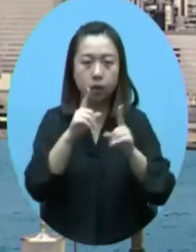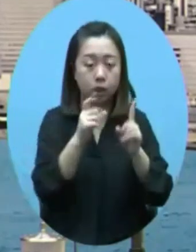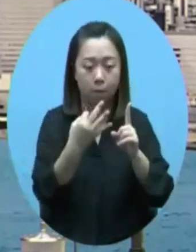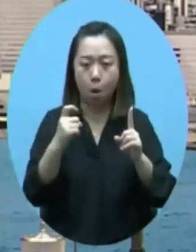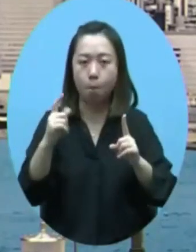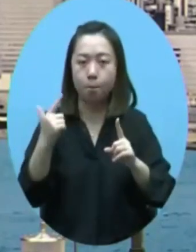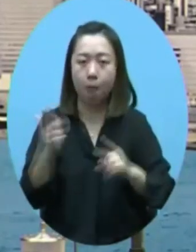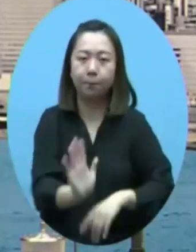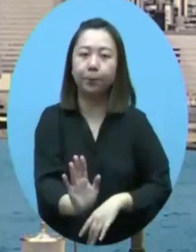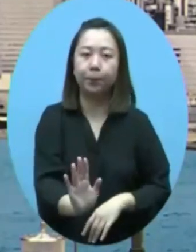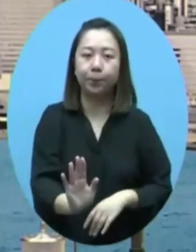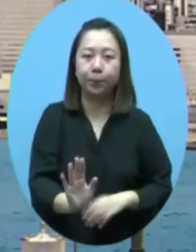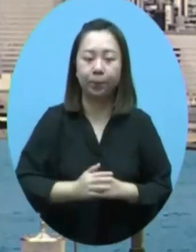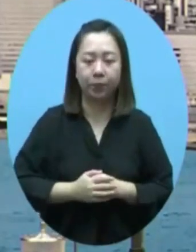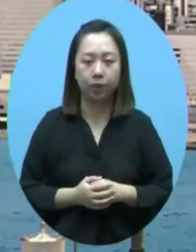not this,